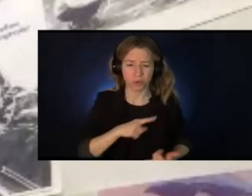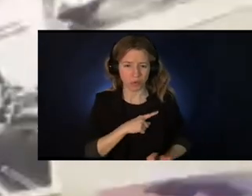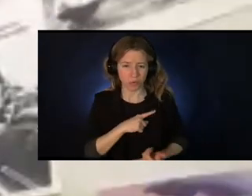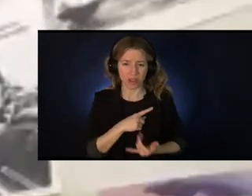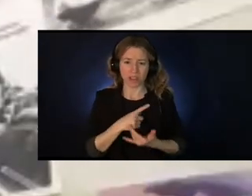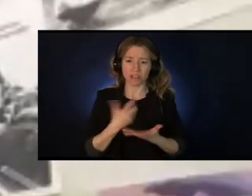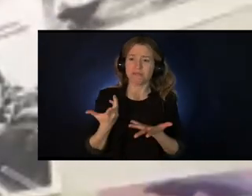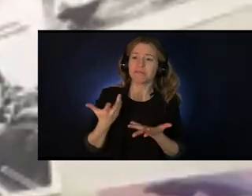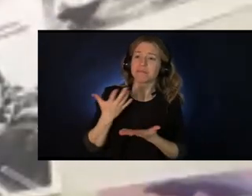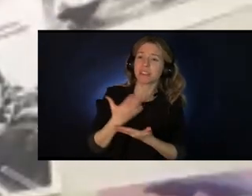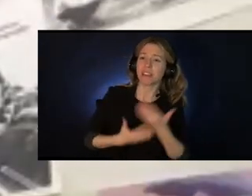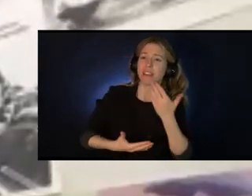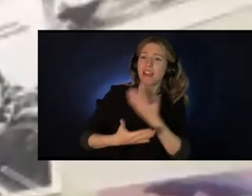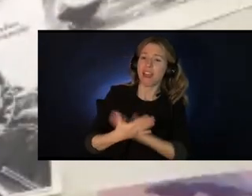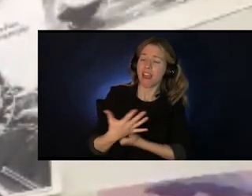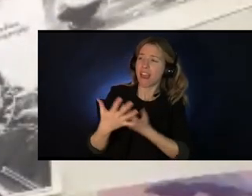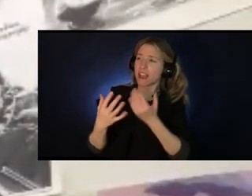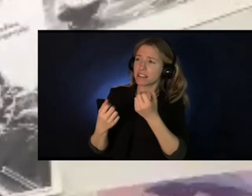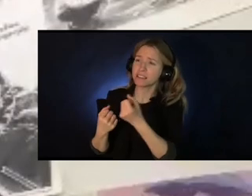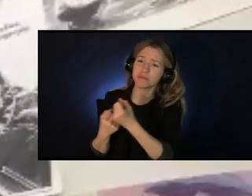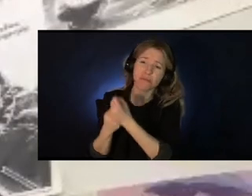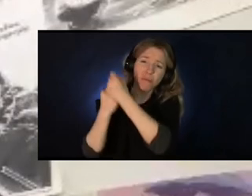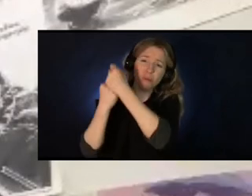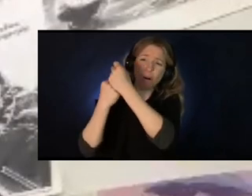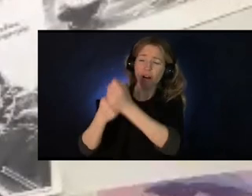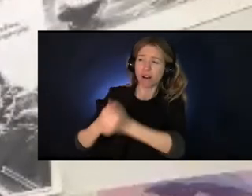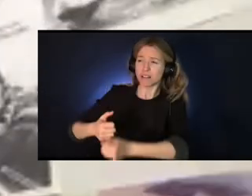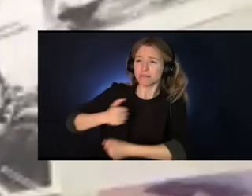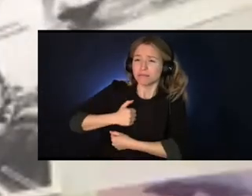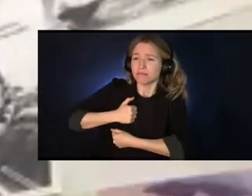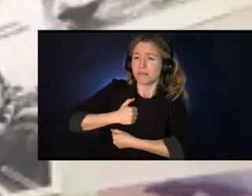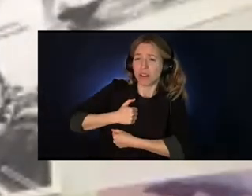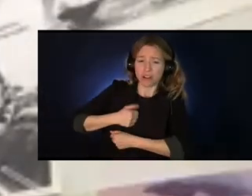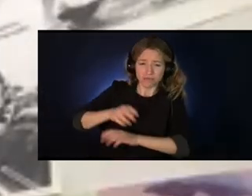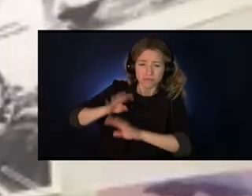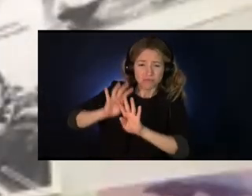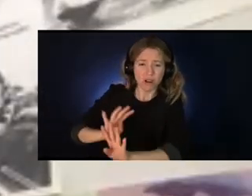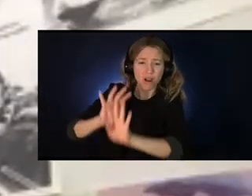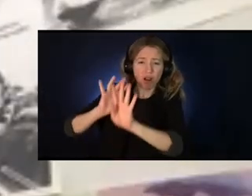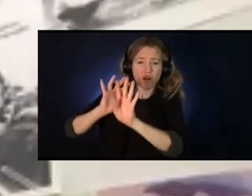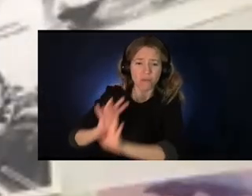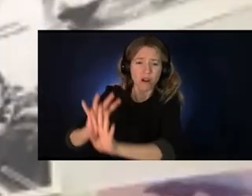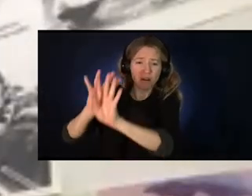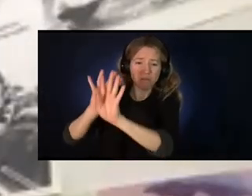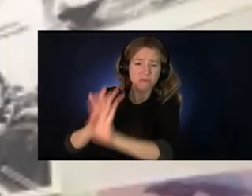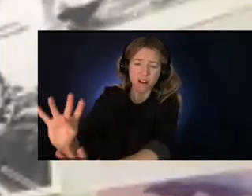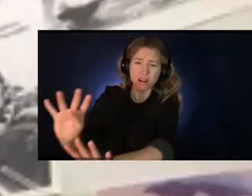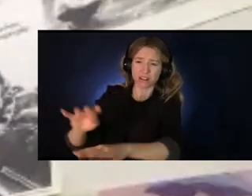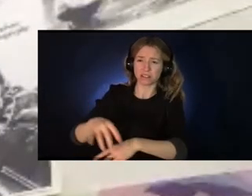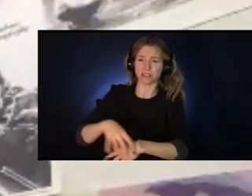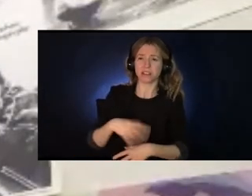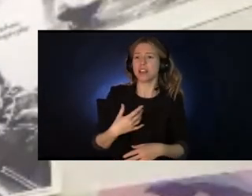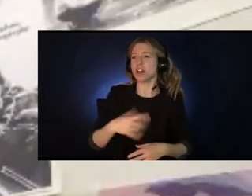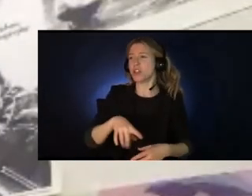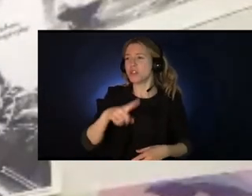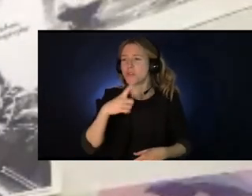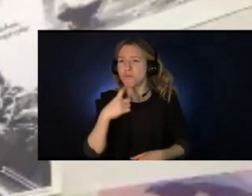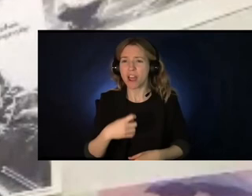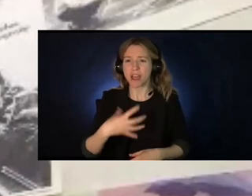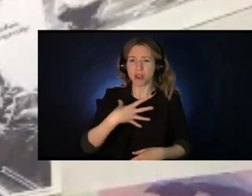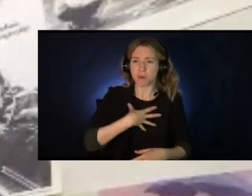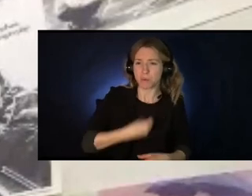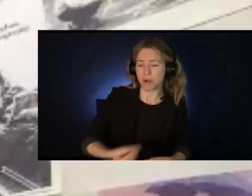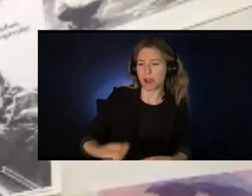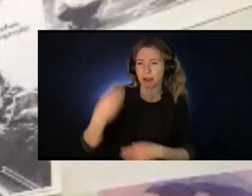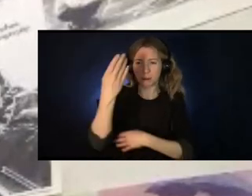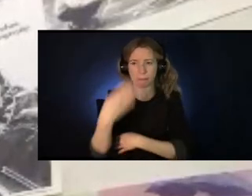victory. Choke on blue, white, and scarlet hypocrisy, pitying